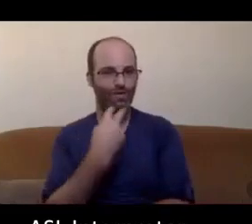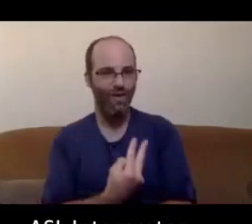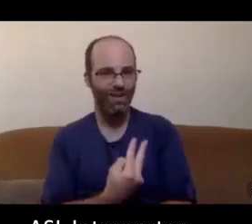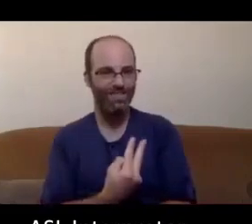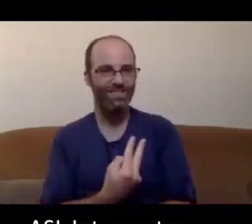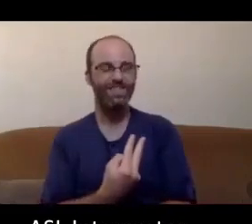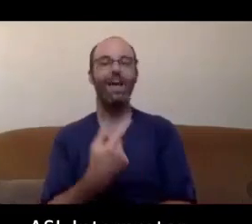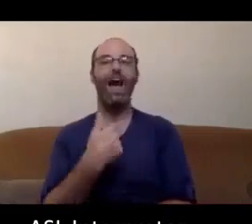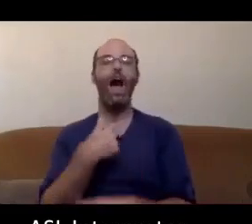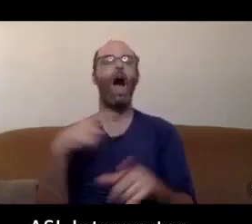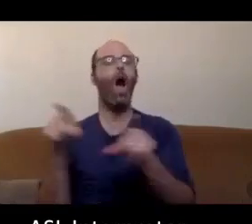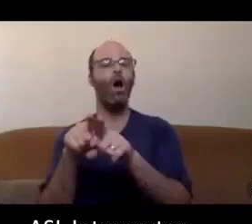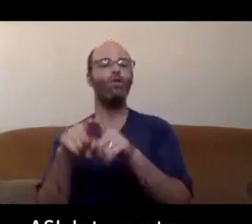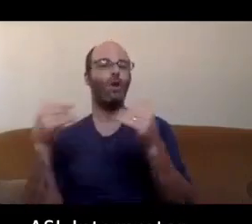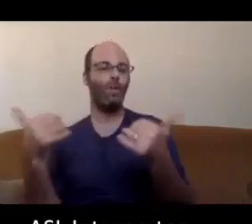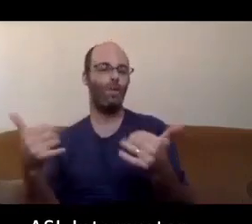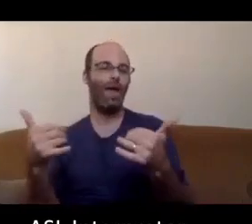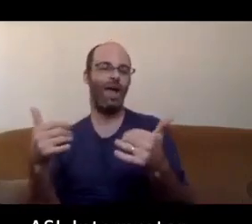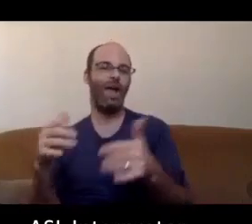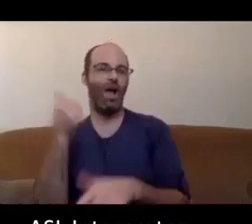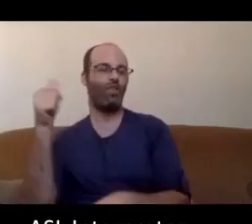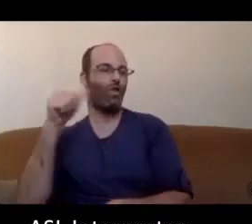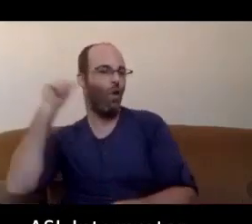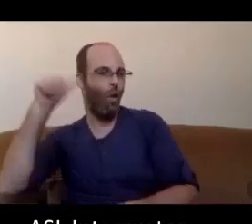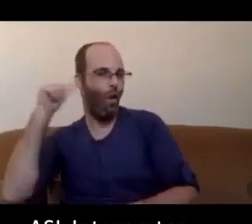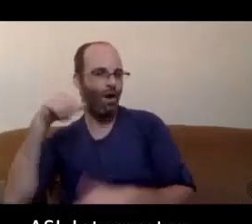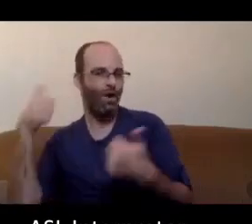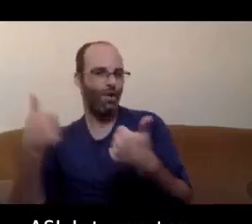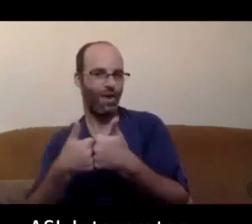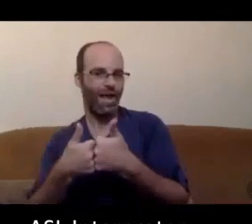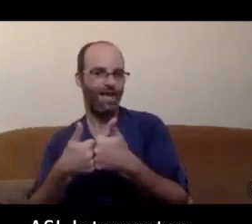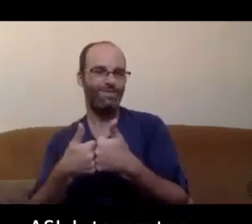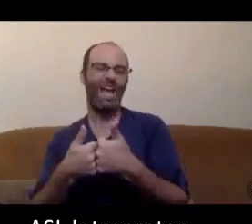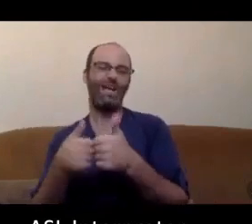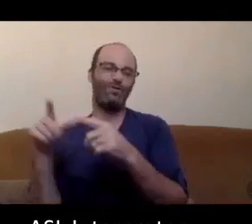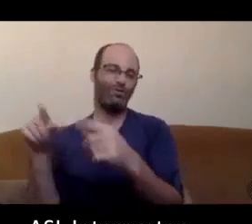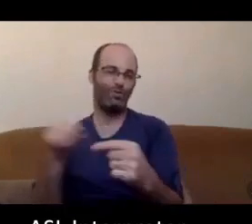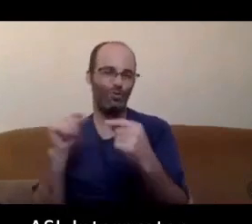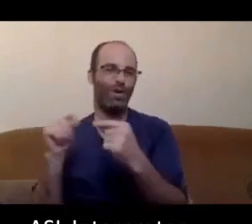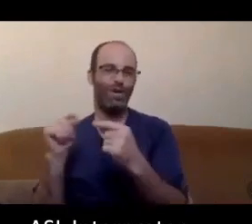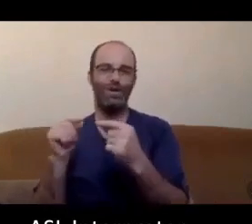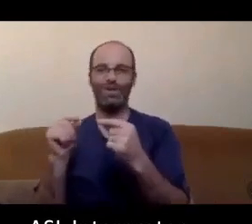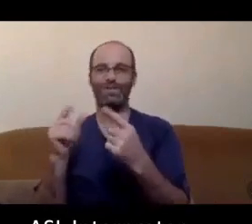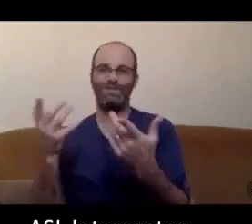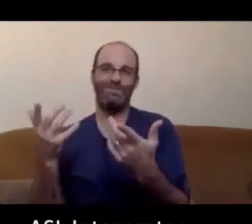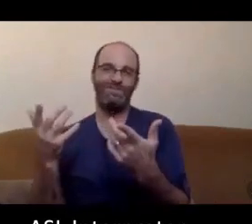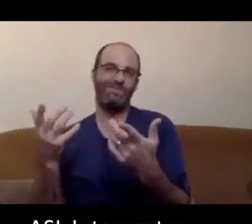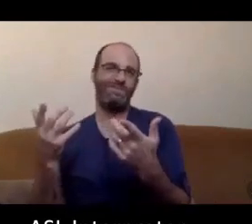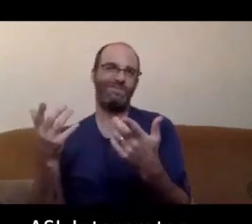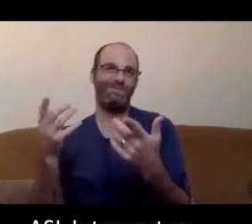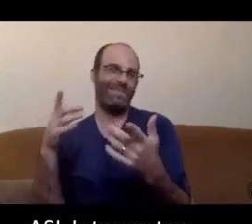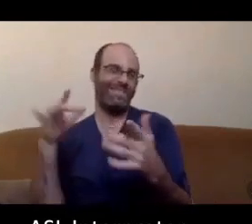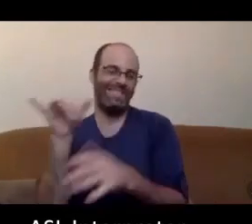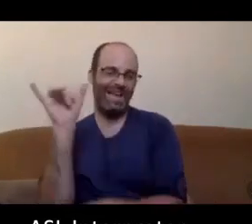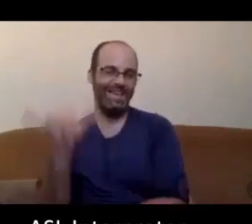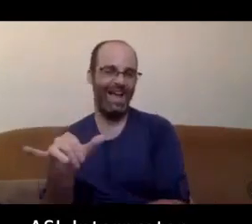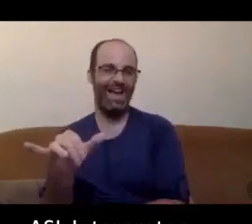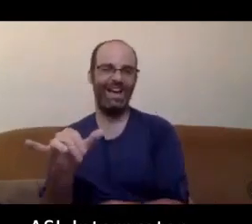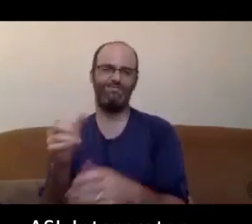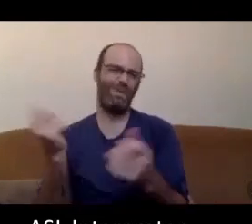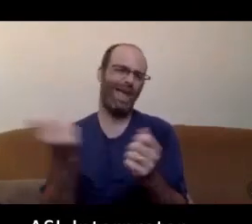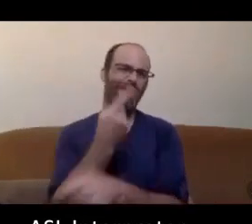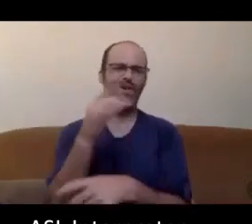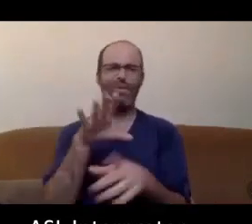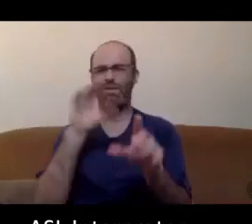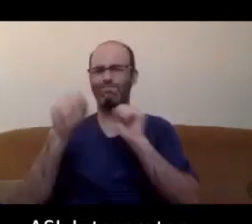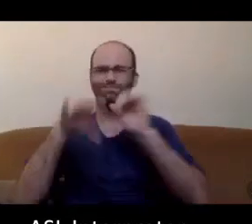I guess Twitter is sort of an extension of that. I mean, it's Twitter. We just, everyone writes things on Twitter. But those are the best